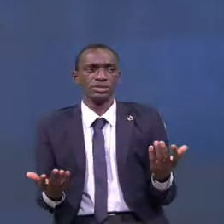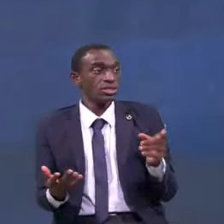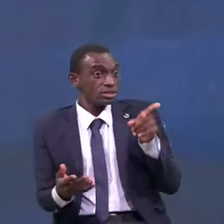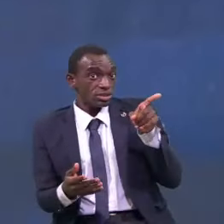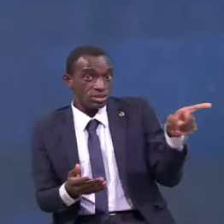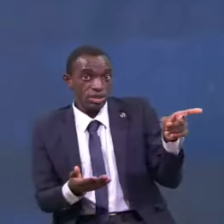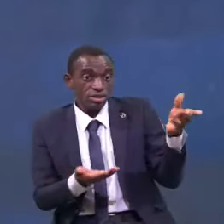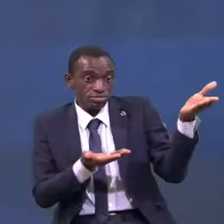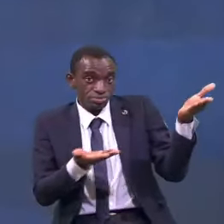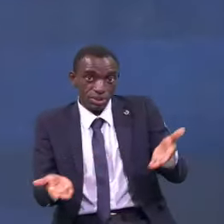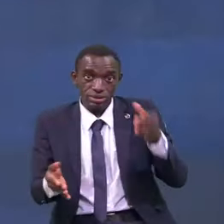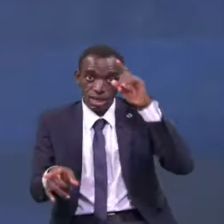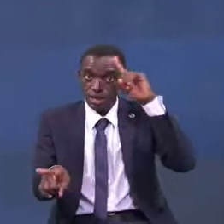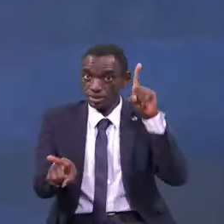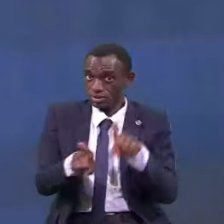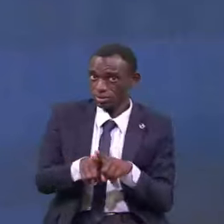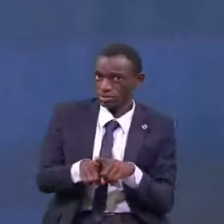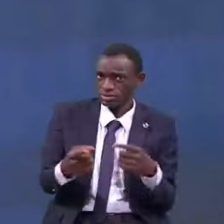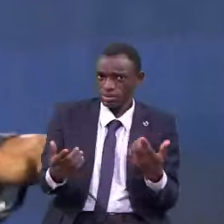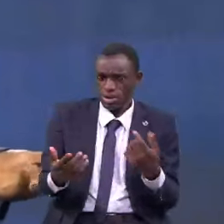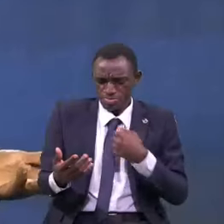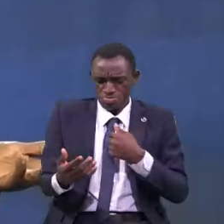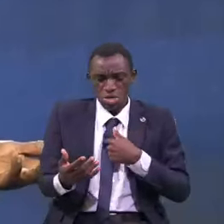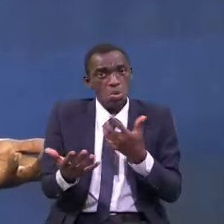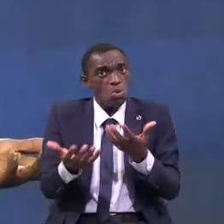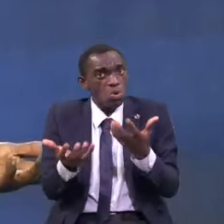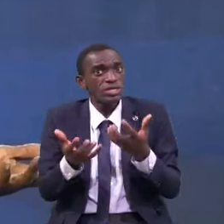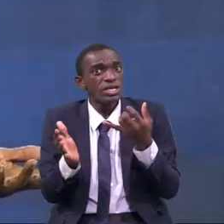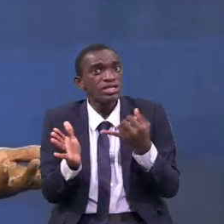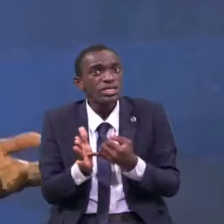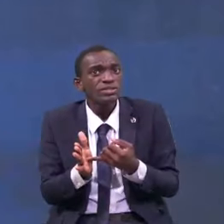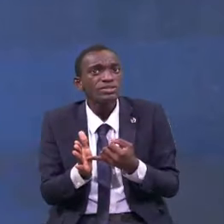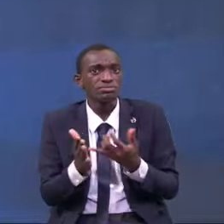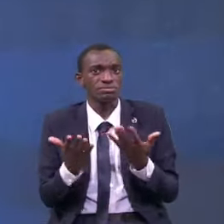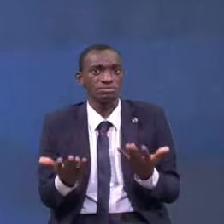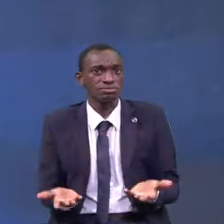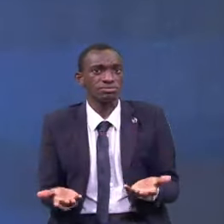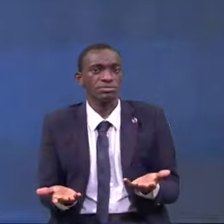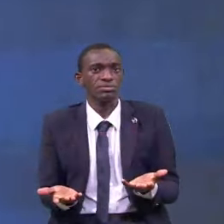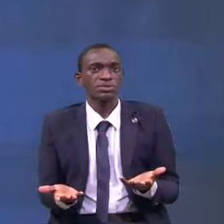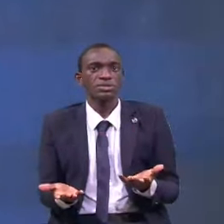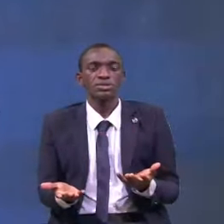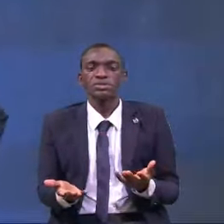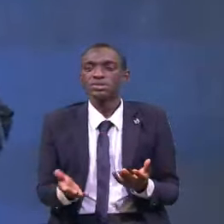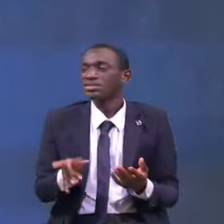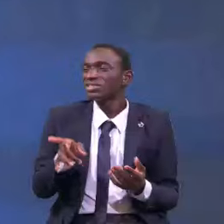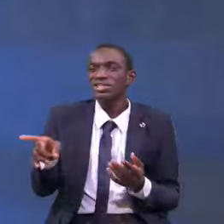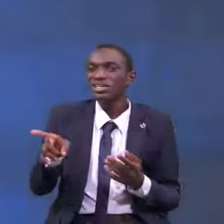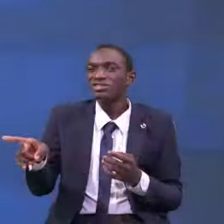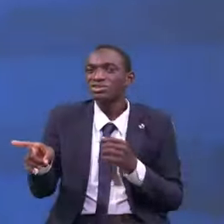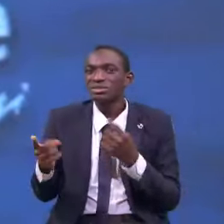the consent. And I wanted it. They are